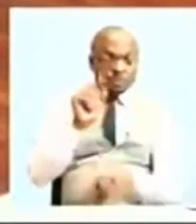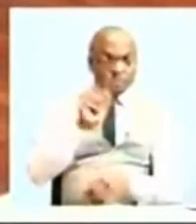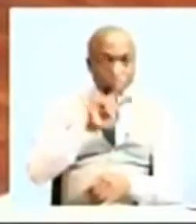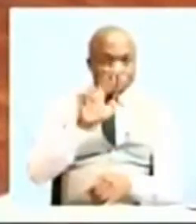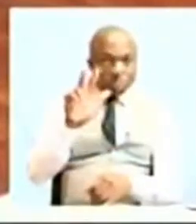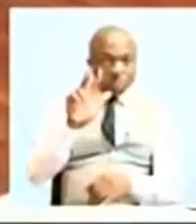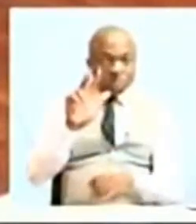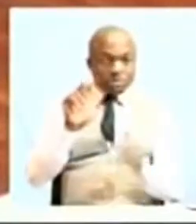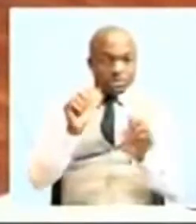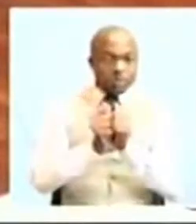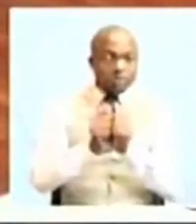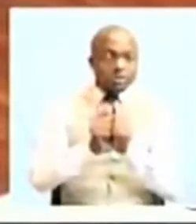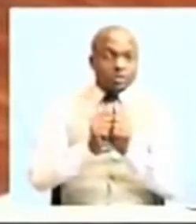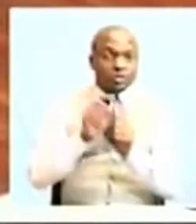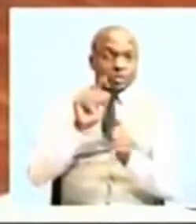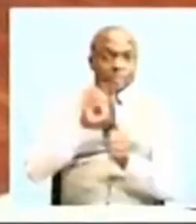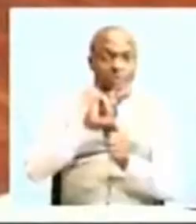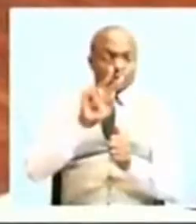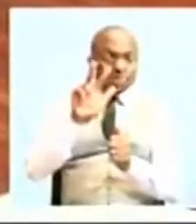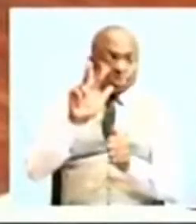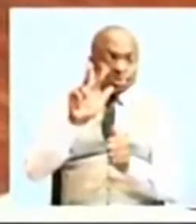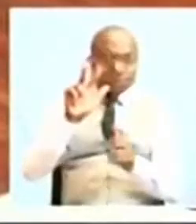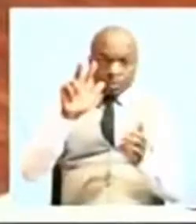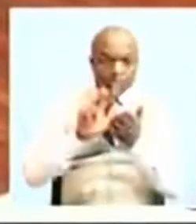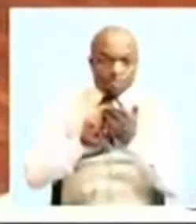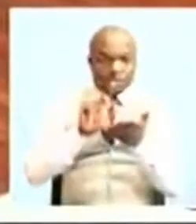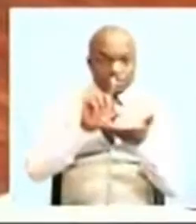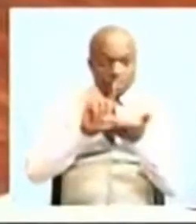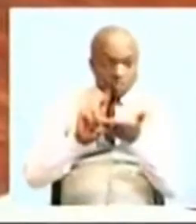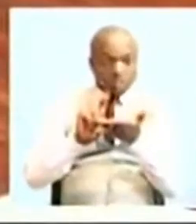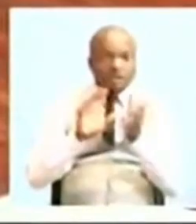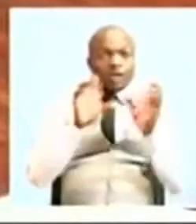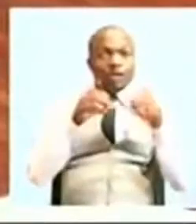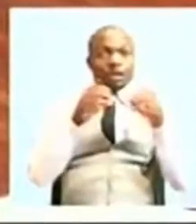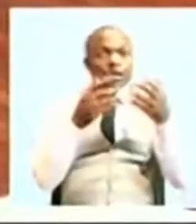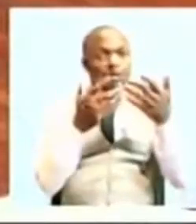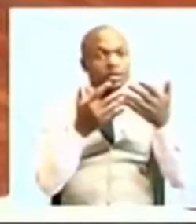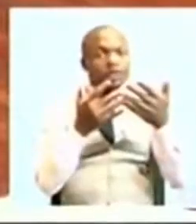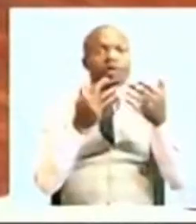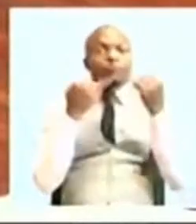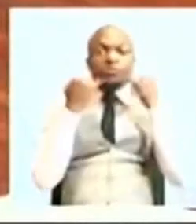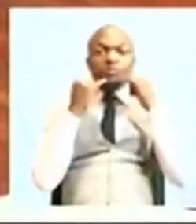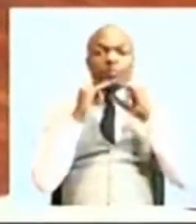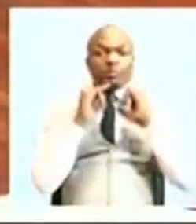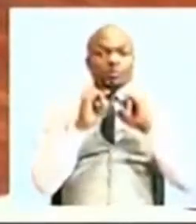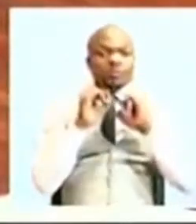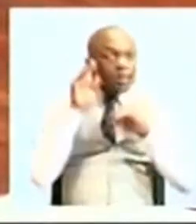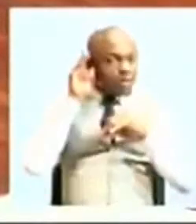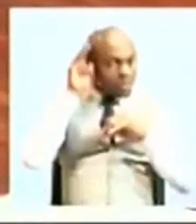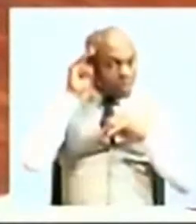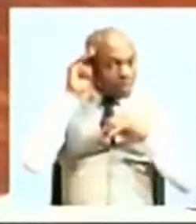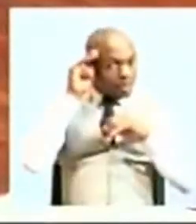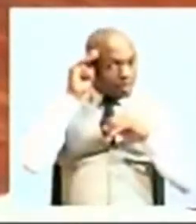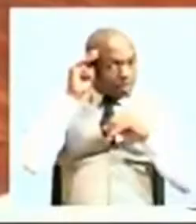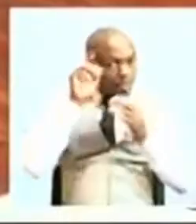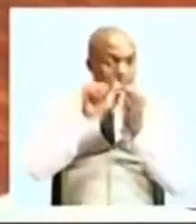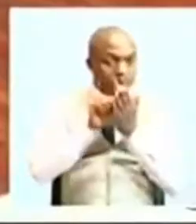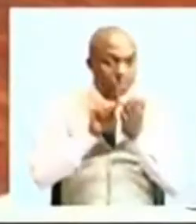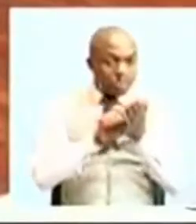2023 approved loans, as the Council was still waiting for guidance from the Ministry regarding procedure for